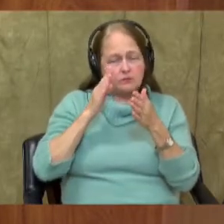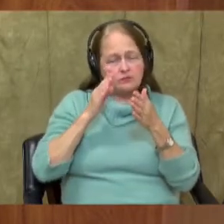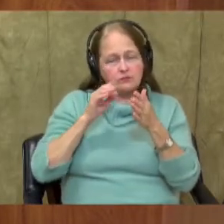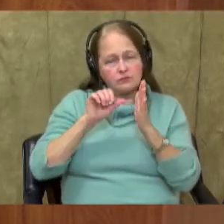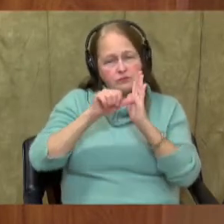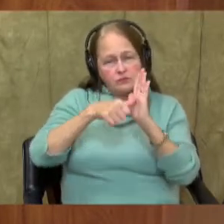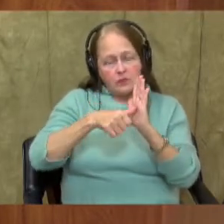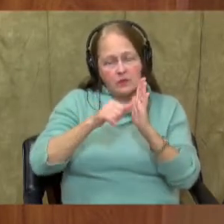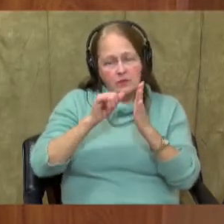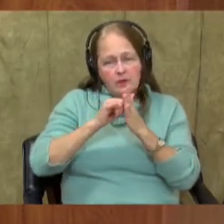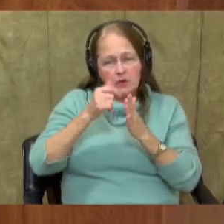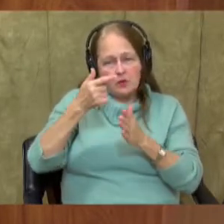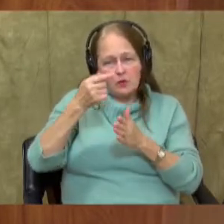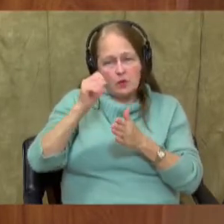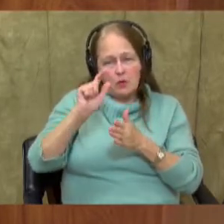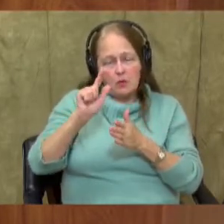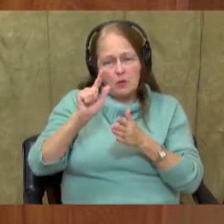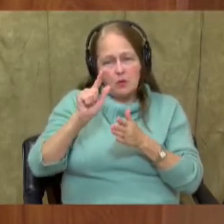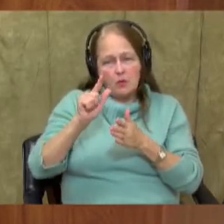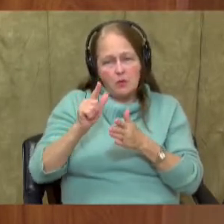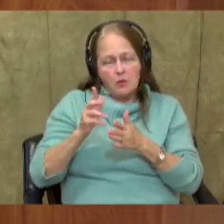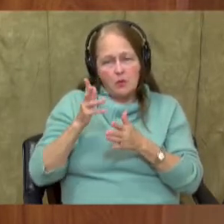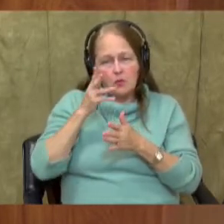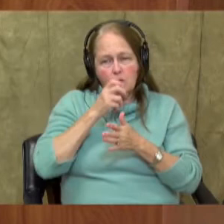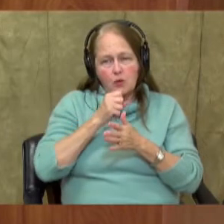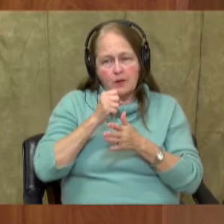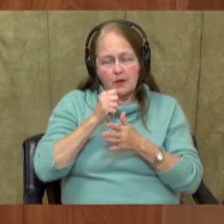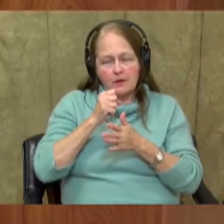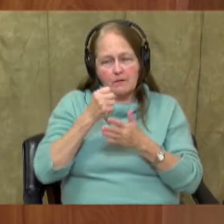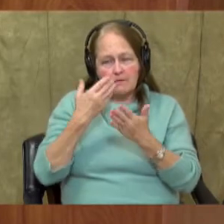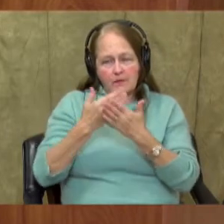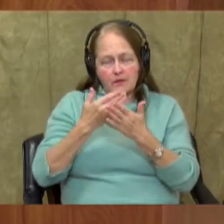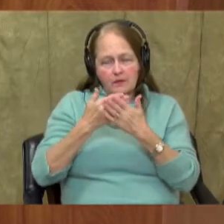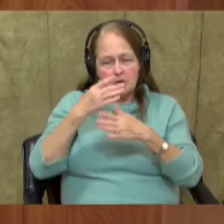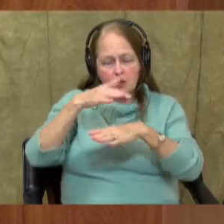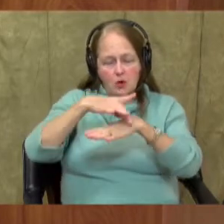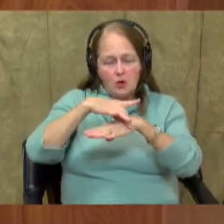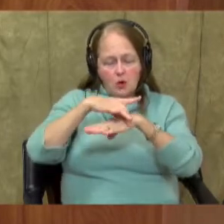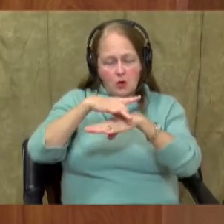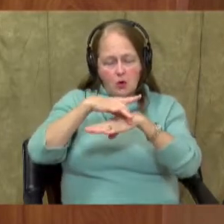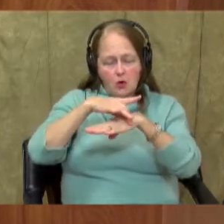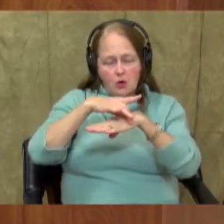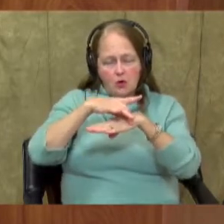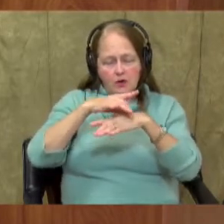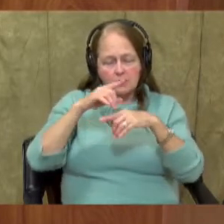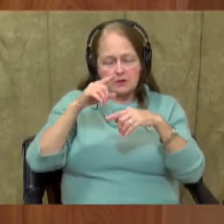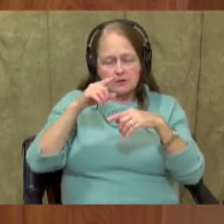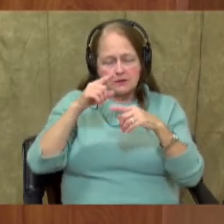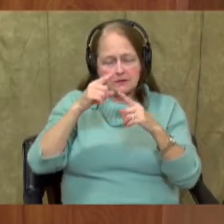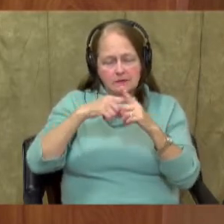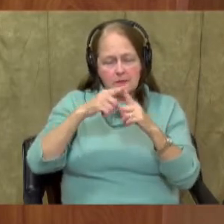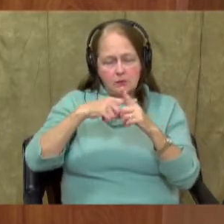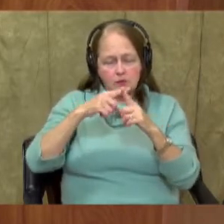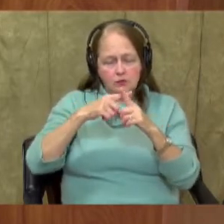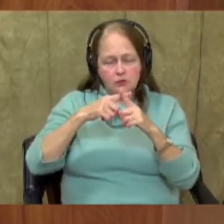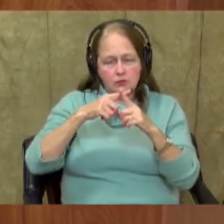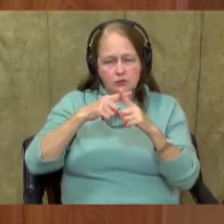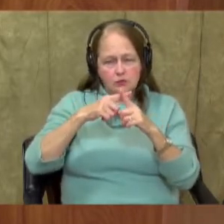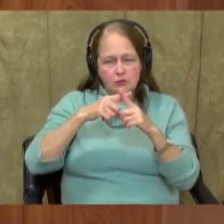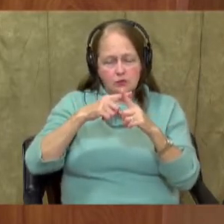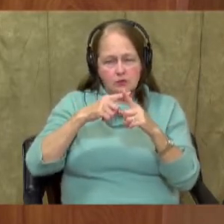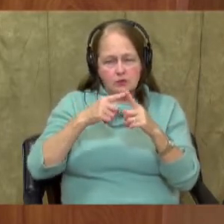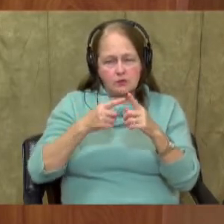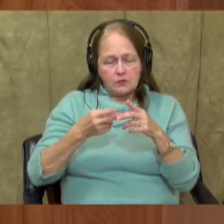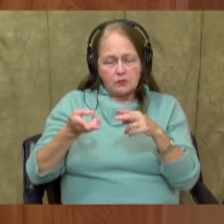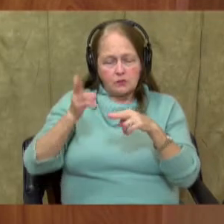about global warming? Let's take the first column. It says Earth's average temperatures are increasing. Rising